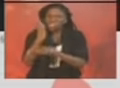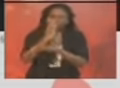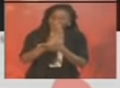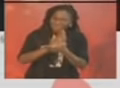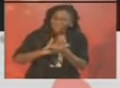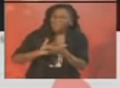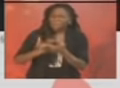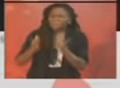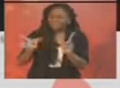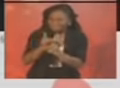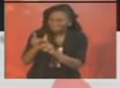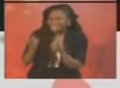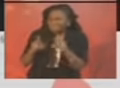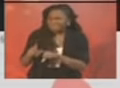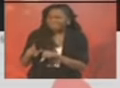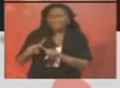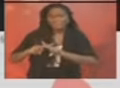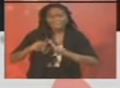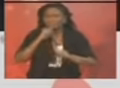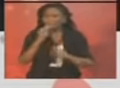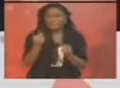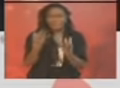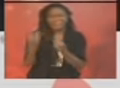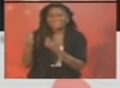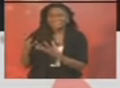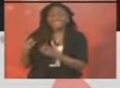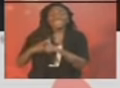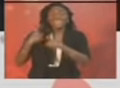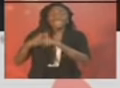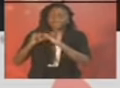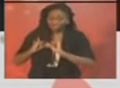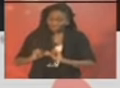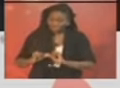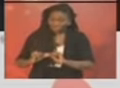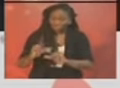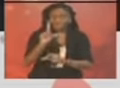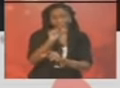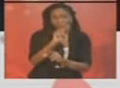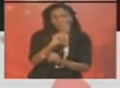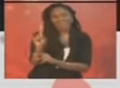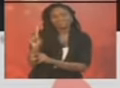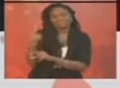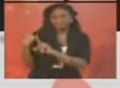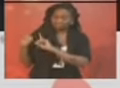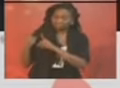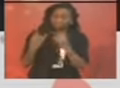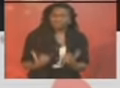not very great. And into 2021, which is the graph on the right, which gives us up to week 5.